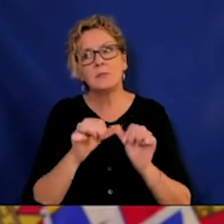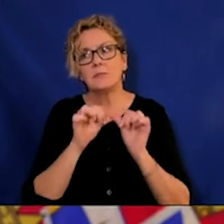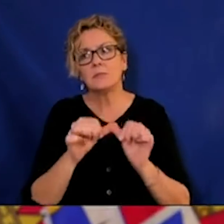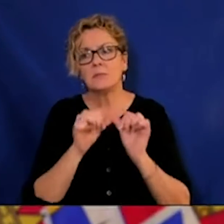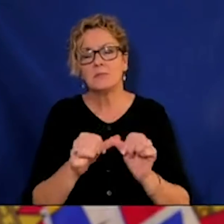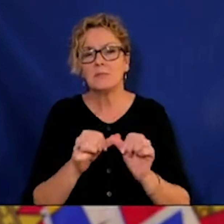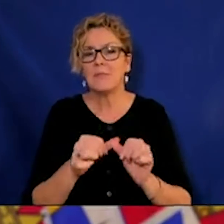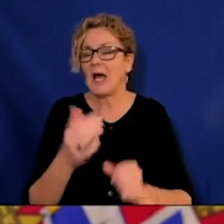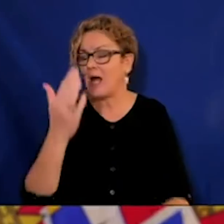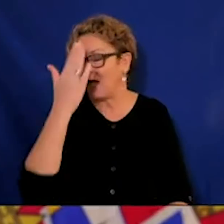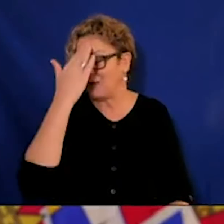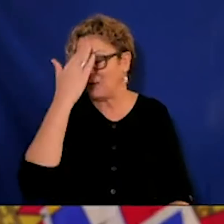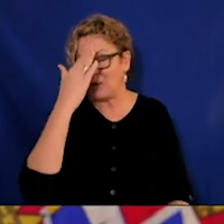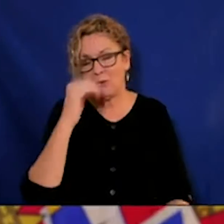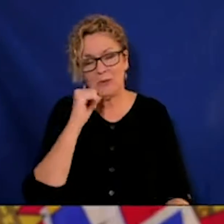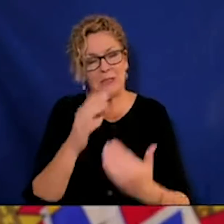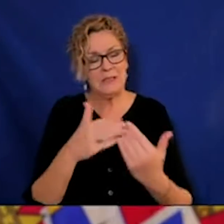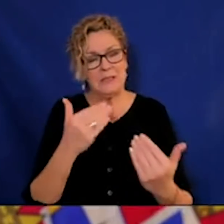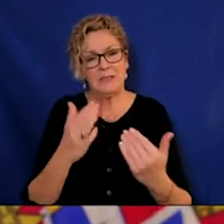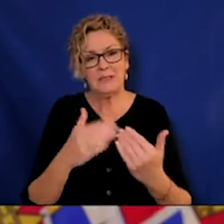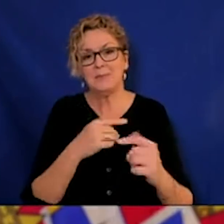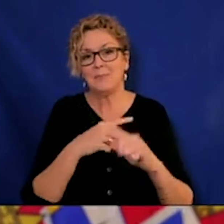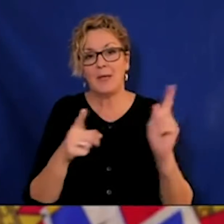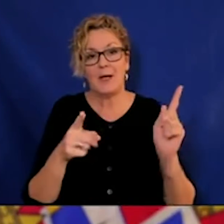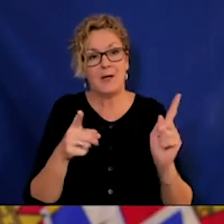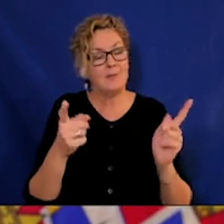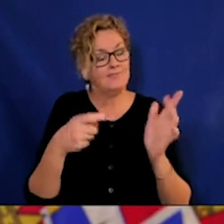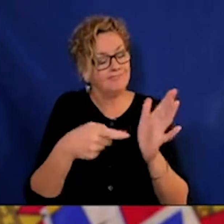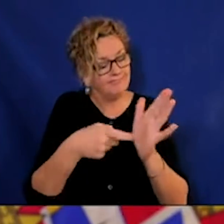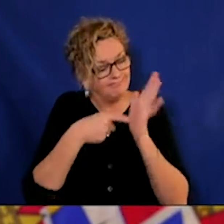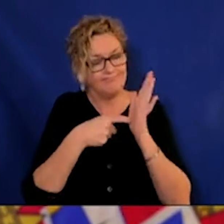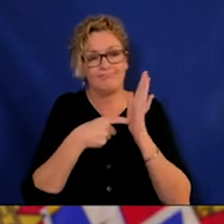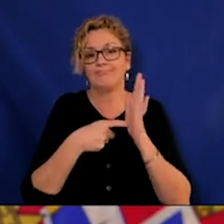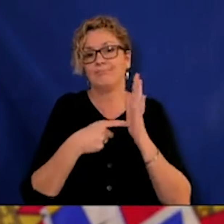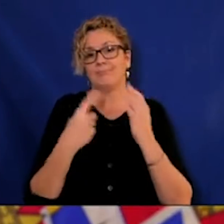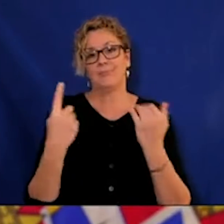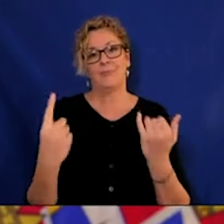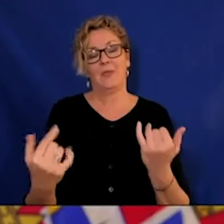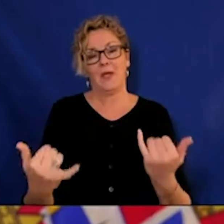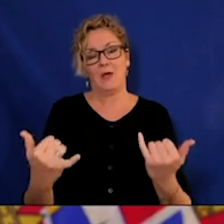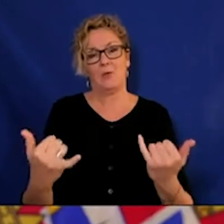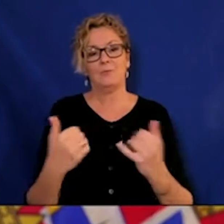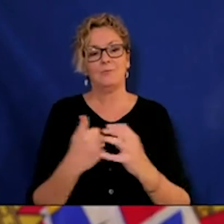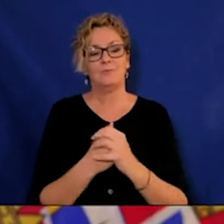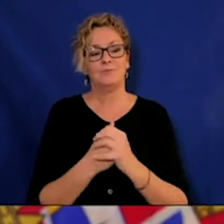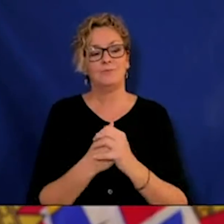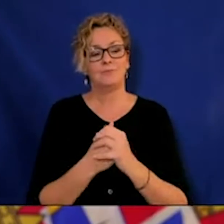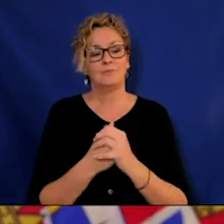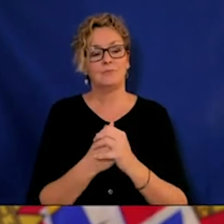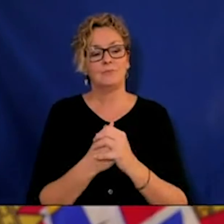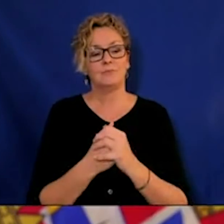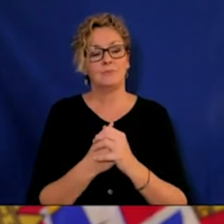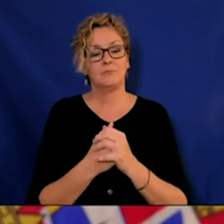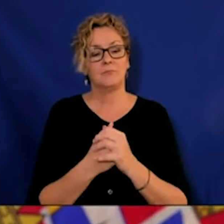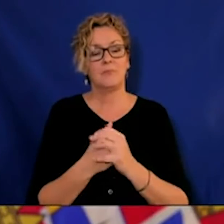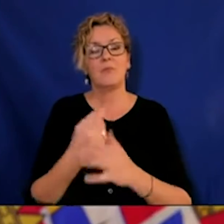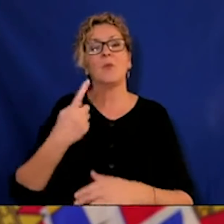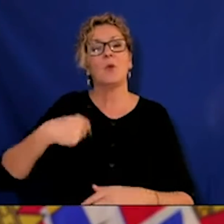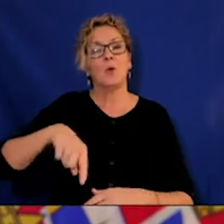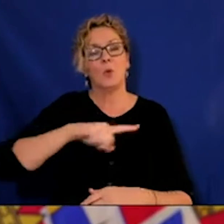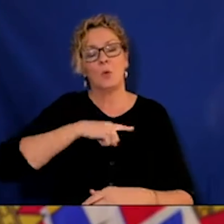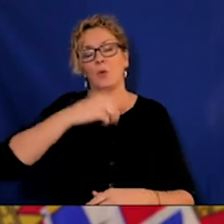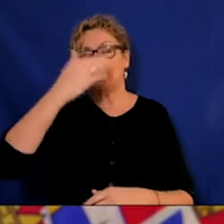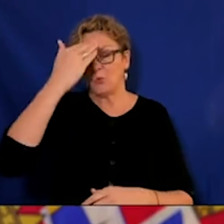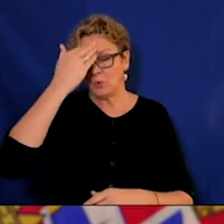they are what is required right now. Despite our fatigue, we know that we can make it through